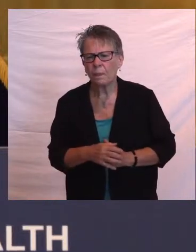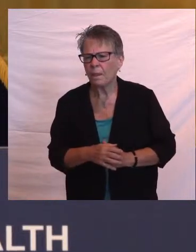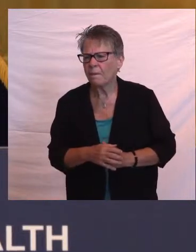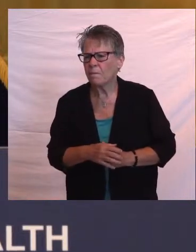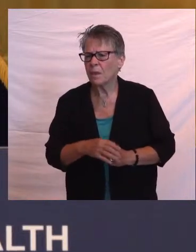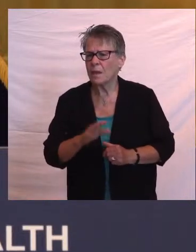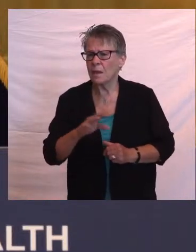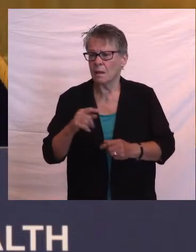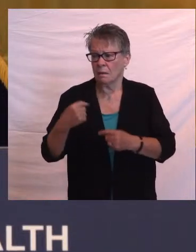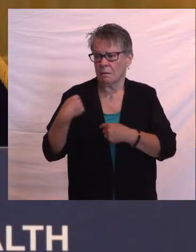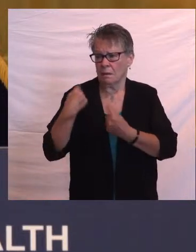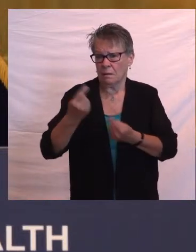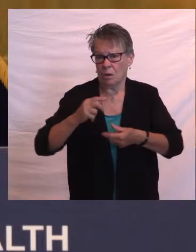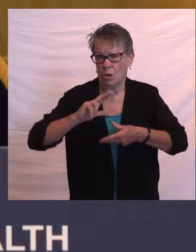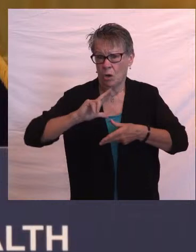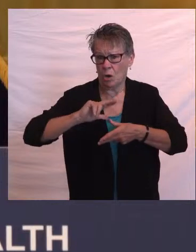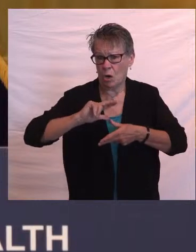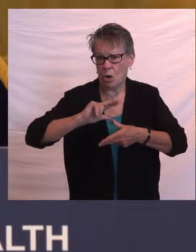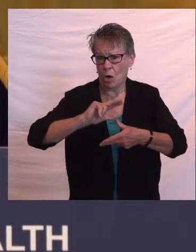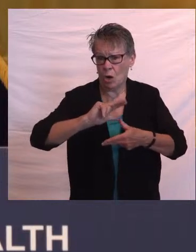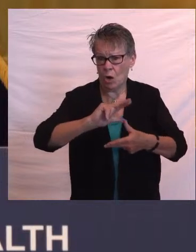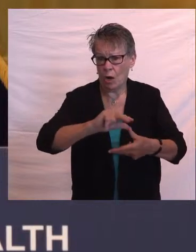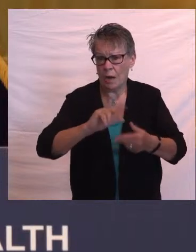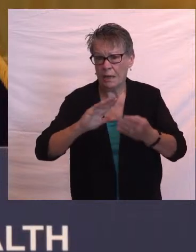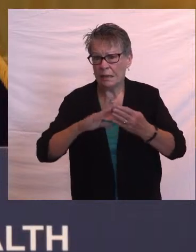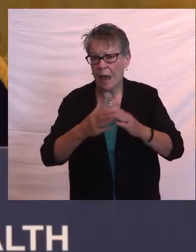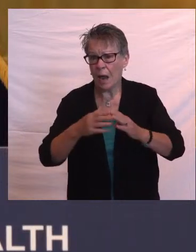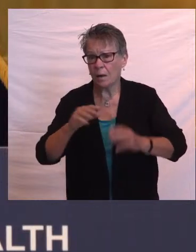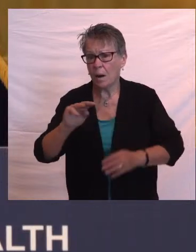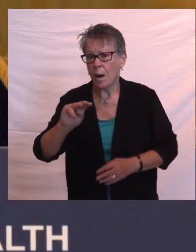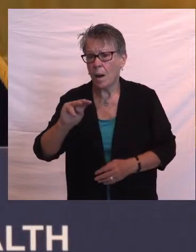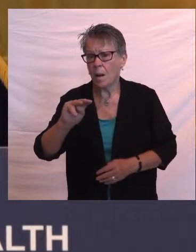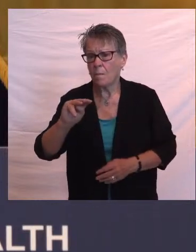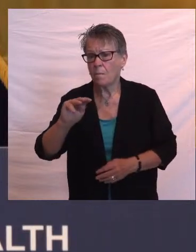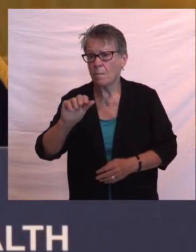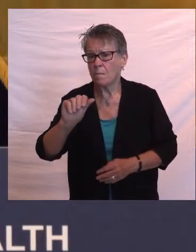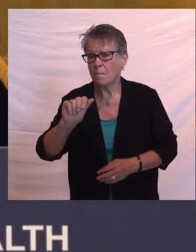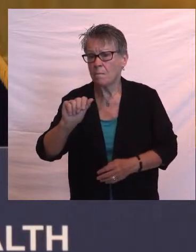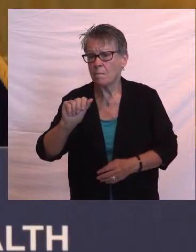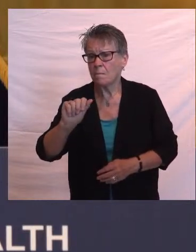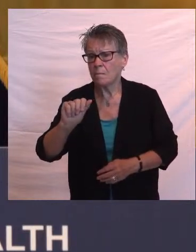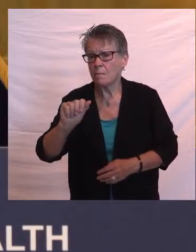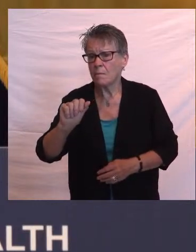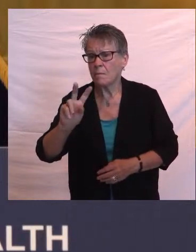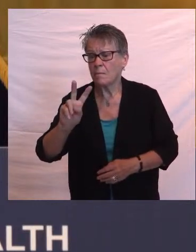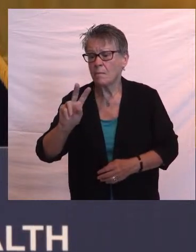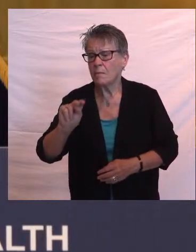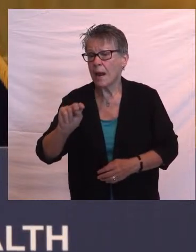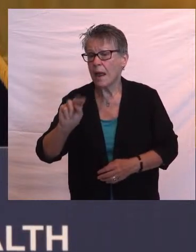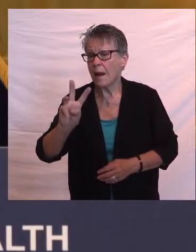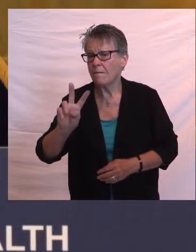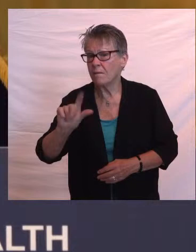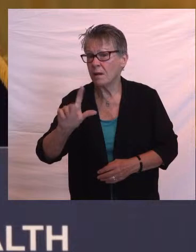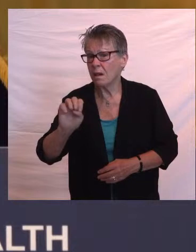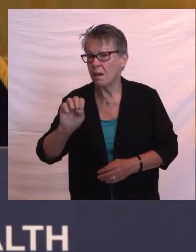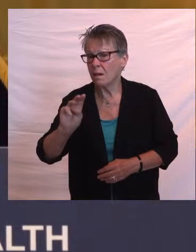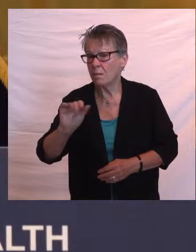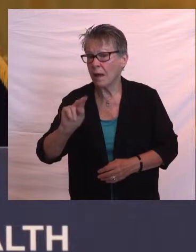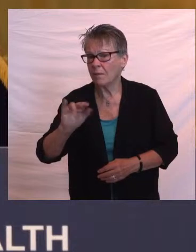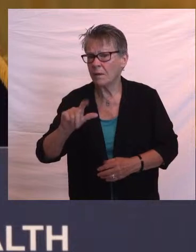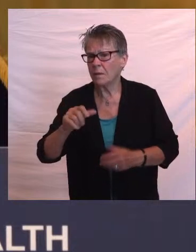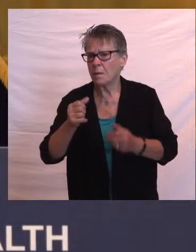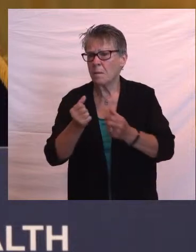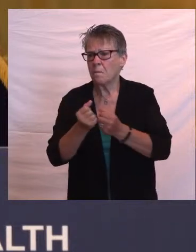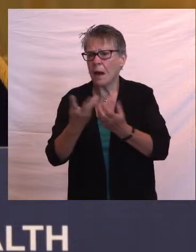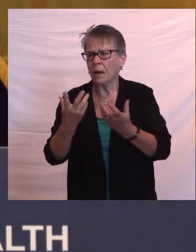came out that show a 30% increase in homicides nationwide. Did New Jersey experience a similar surge, and why do you think this rise